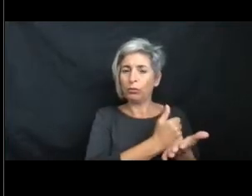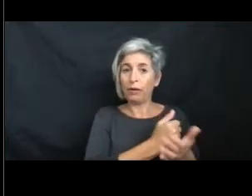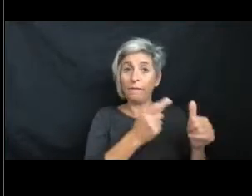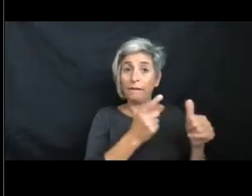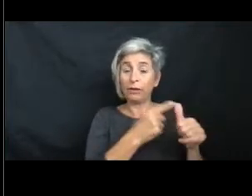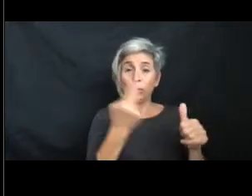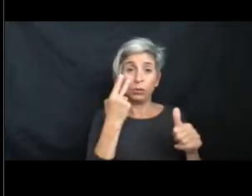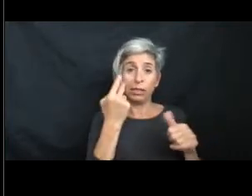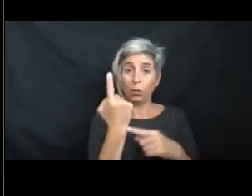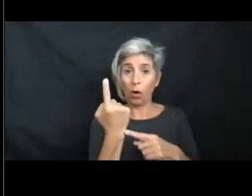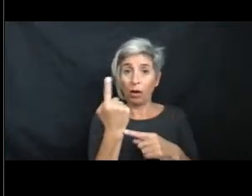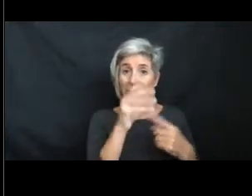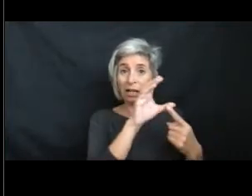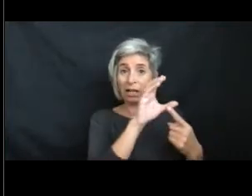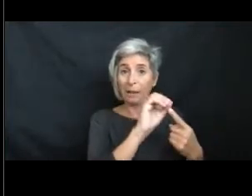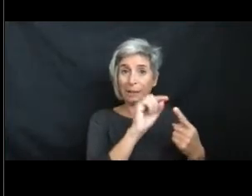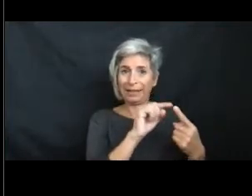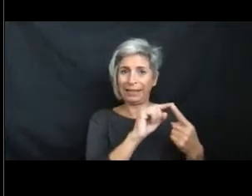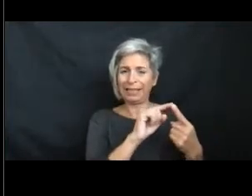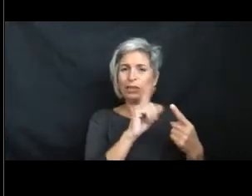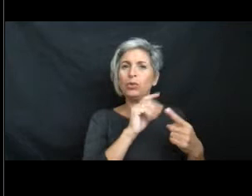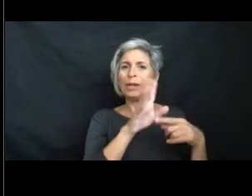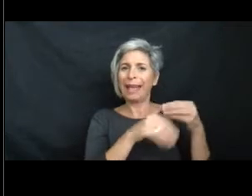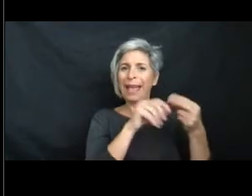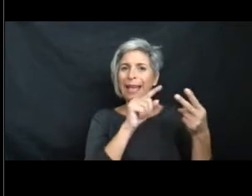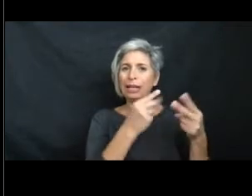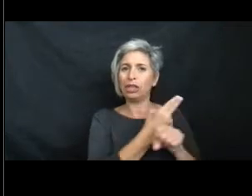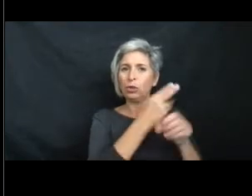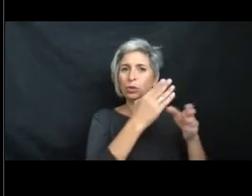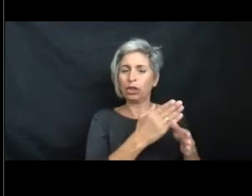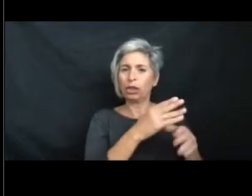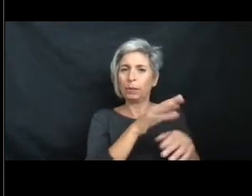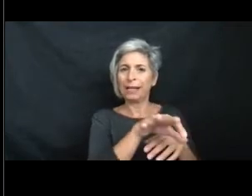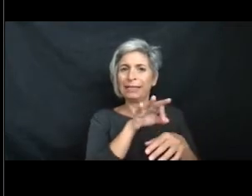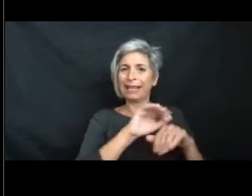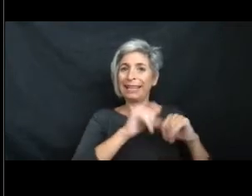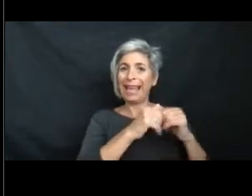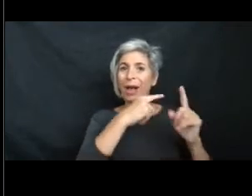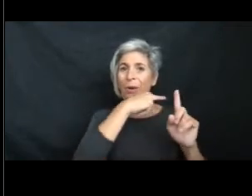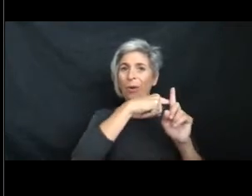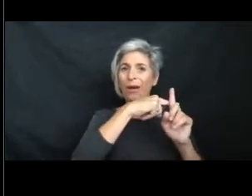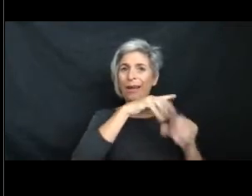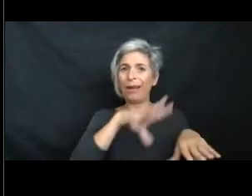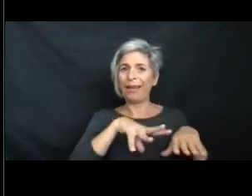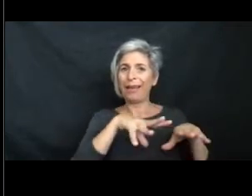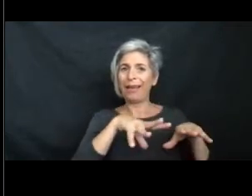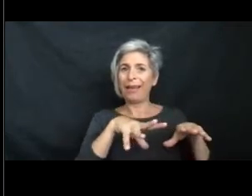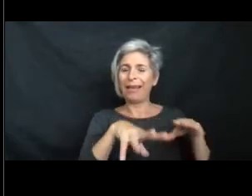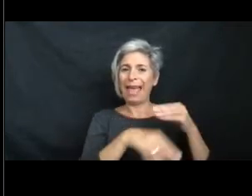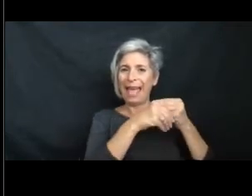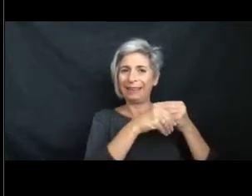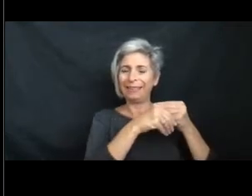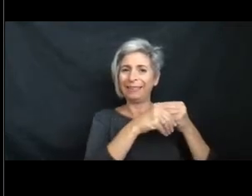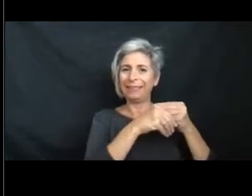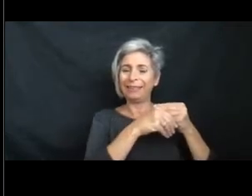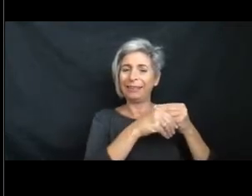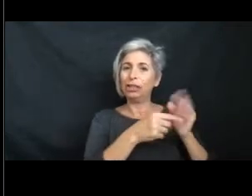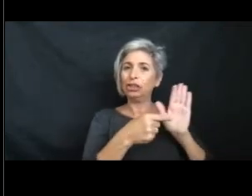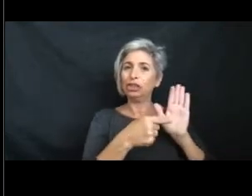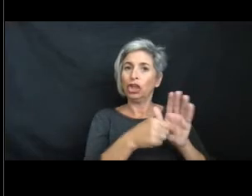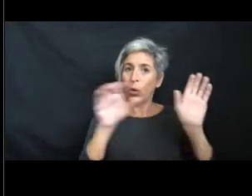one as the company admin, but you can add a user by selecting the add button here at the top. Show inactive as